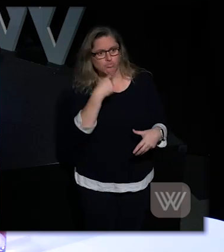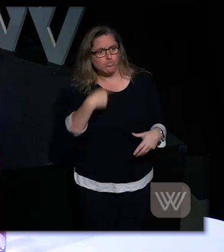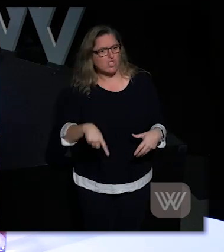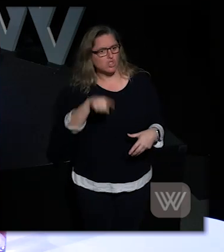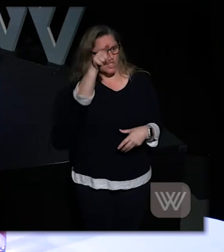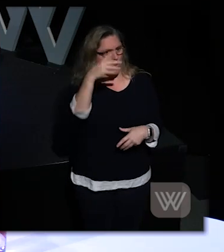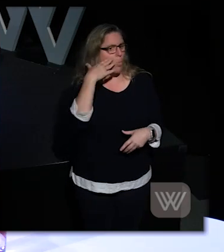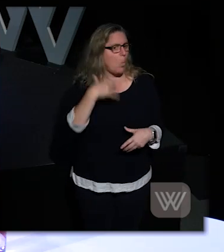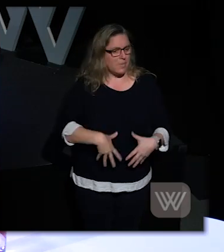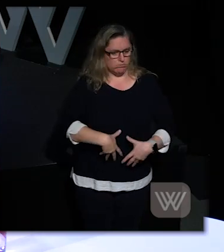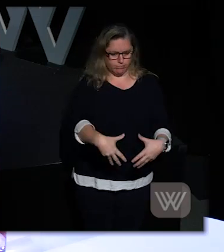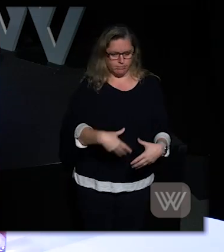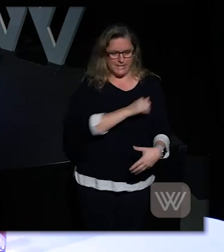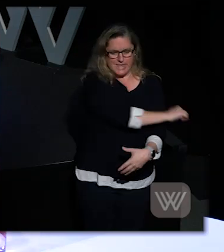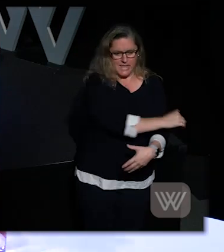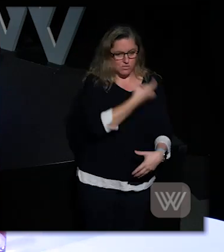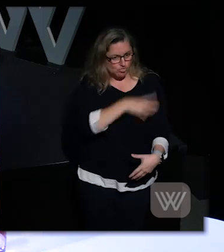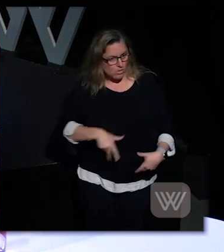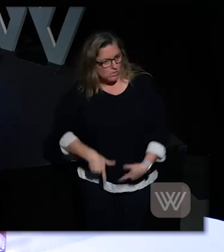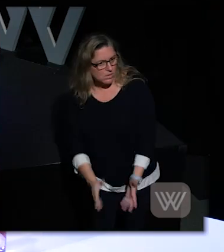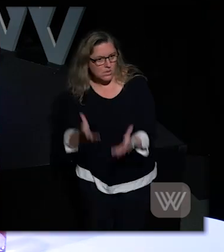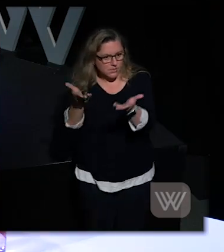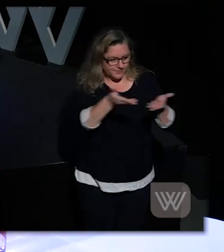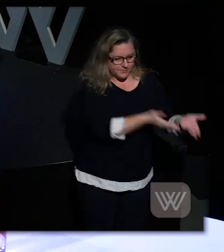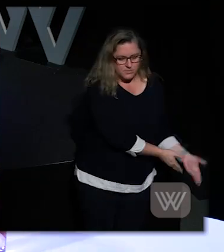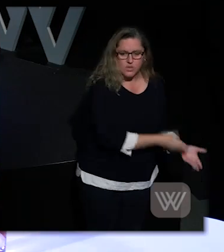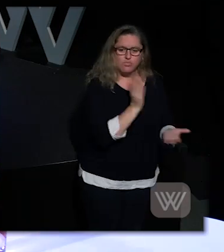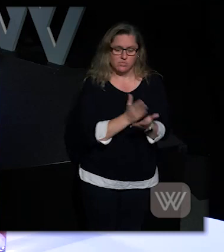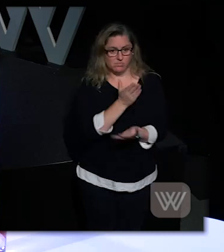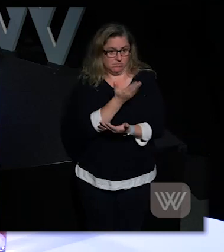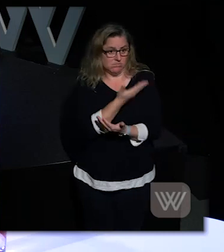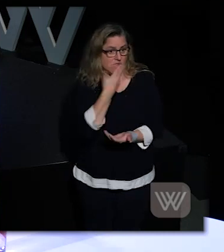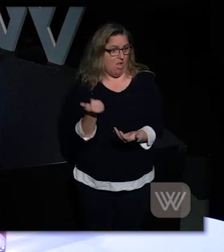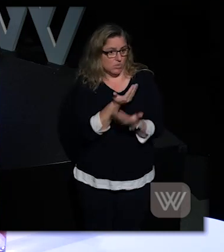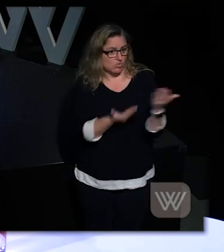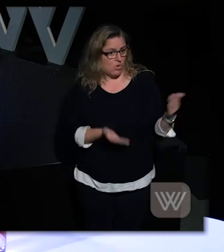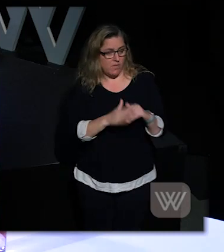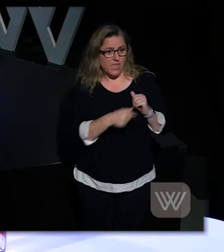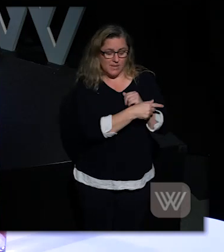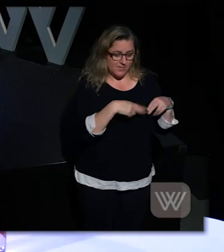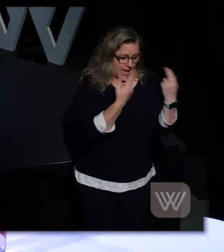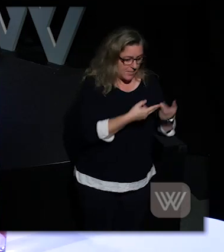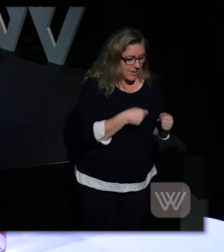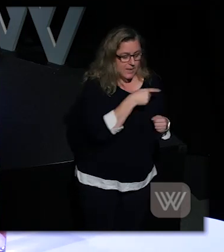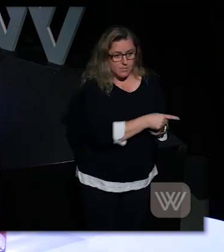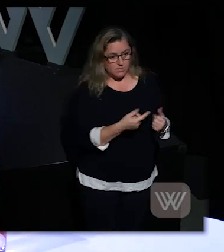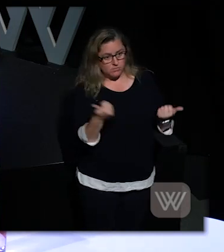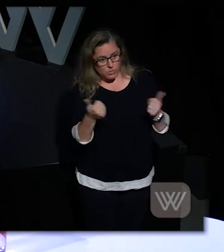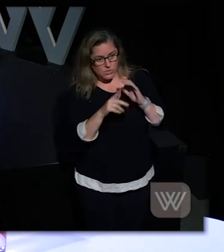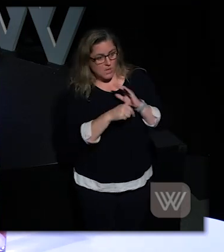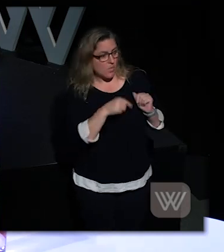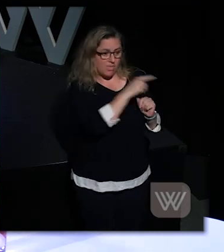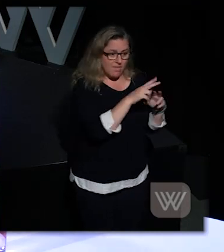And it was a feature article. So it was ostensibly a nice story about this family. And I spent quite a lot of time with that family and quite a lot of time with that